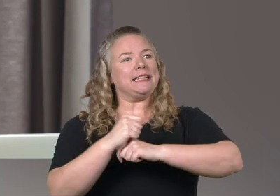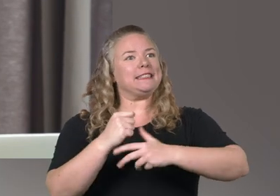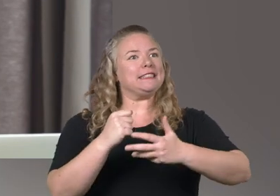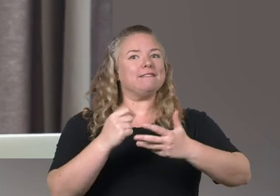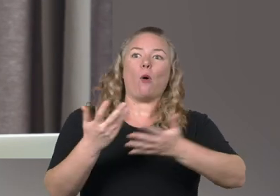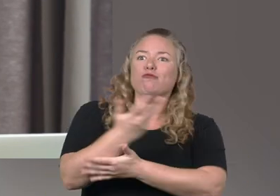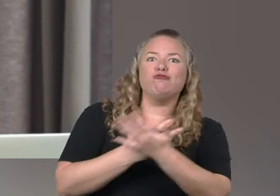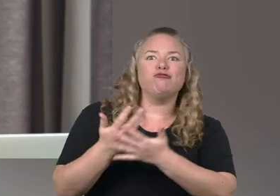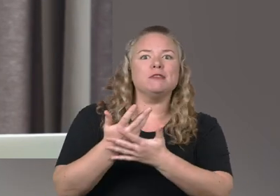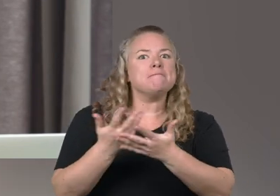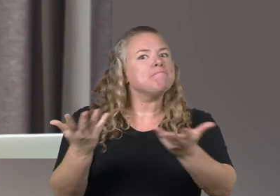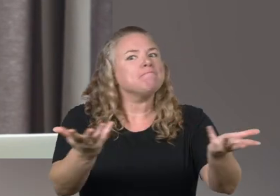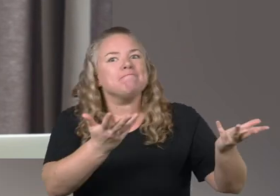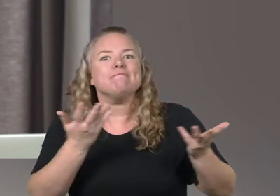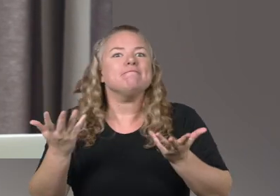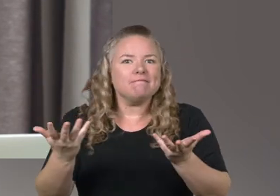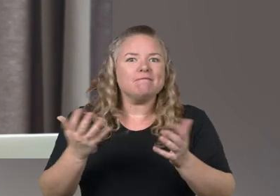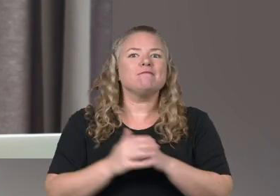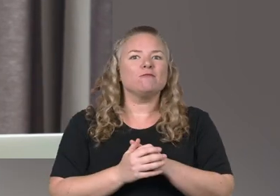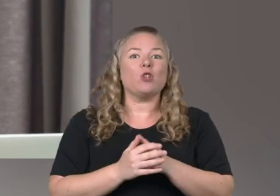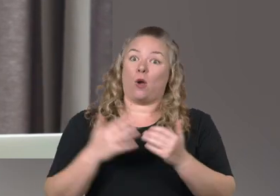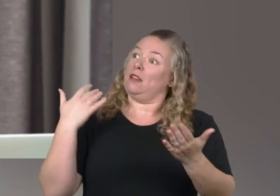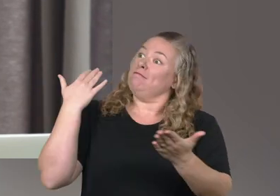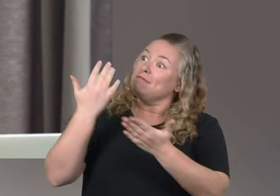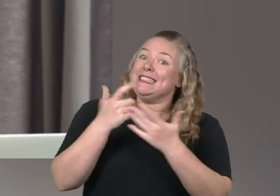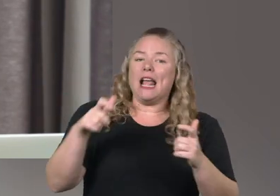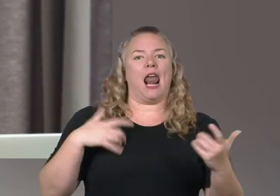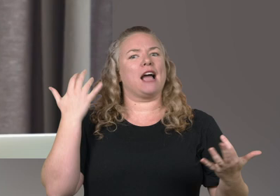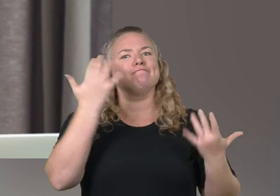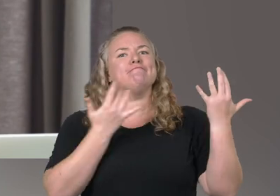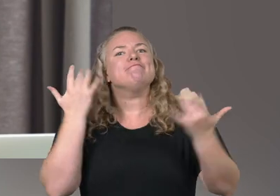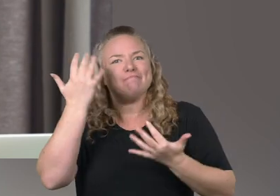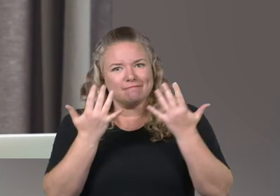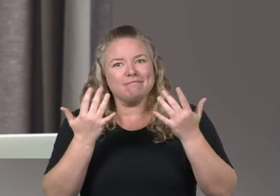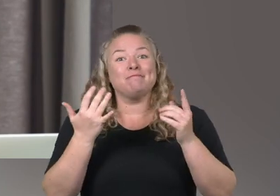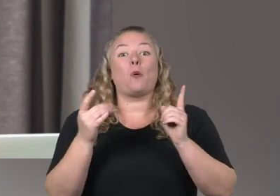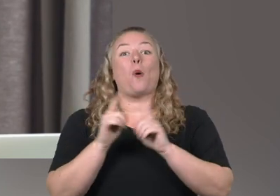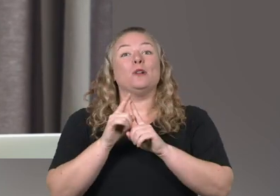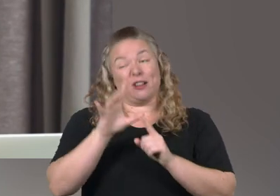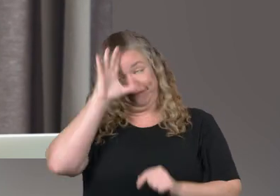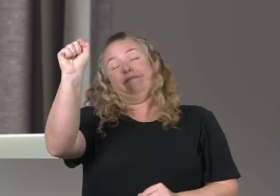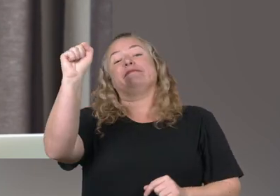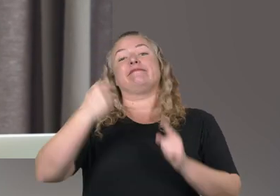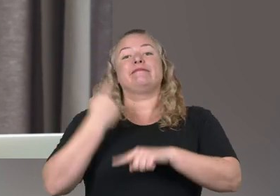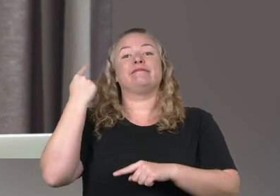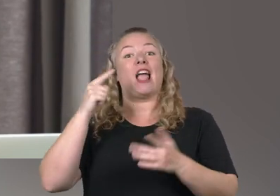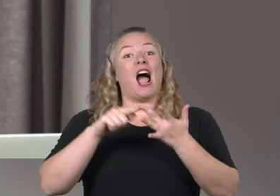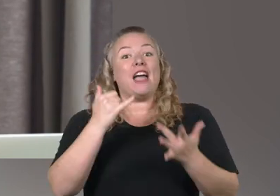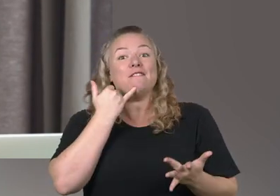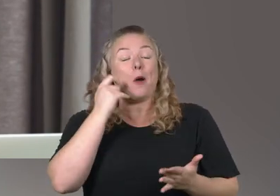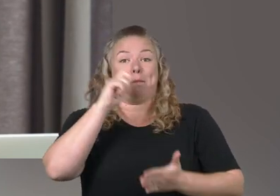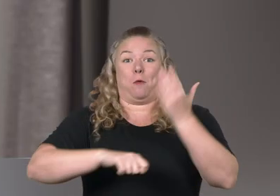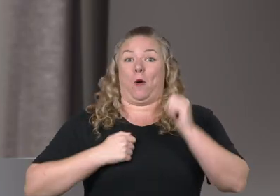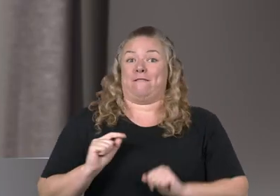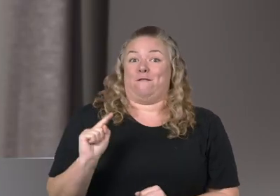that we might want to talk about? So I think about that a lot still, 10 years on. But also, quite memorably, I bought my first